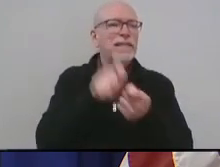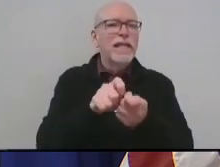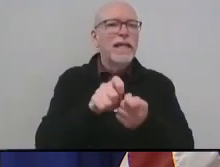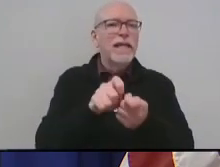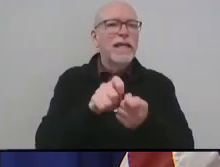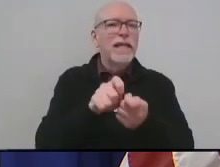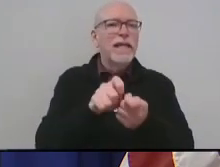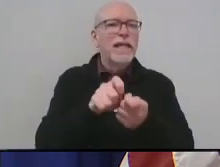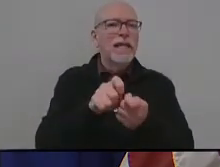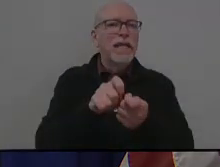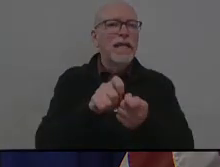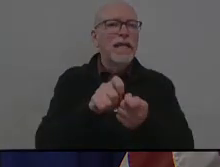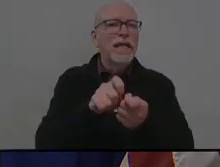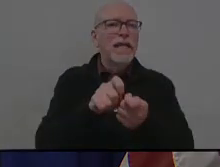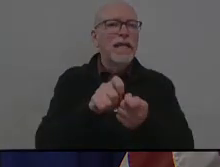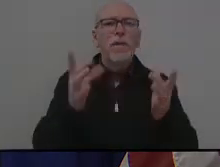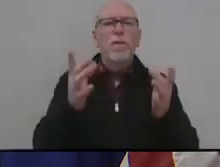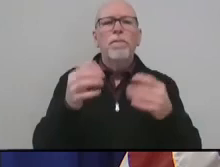went on.